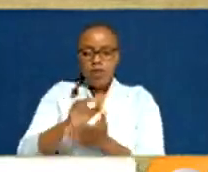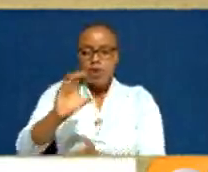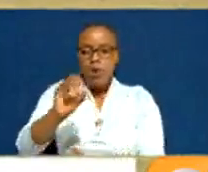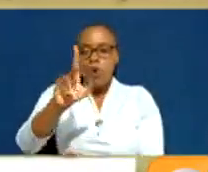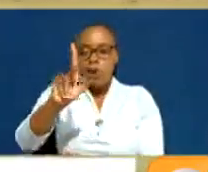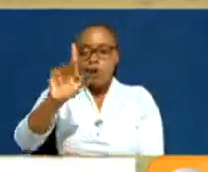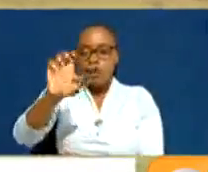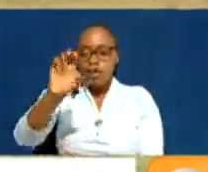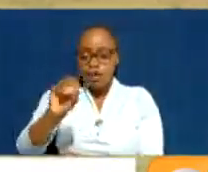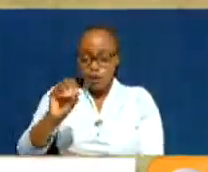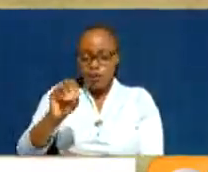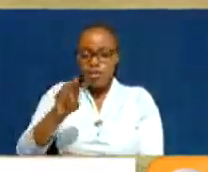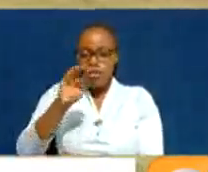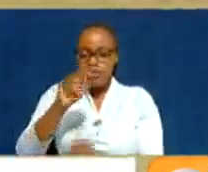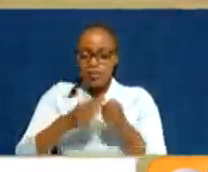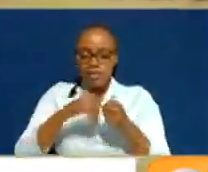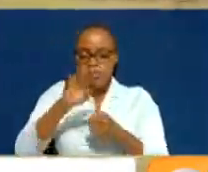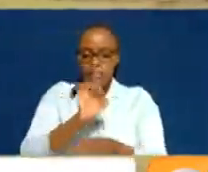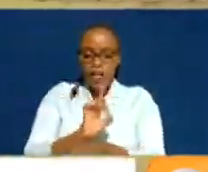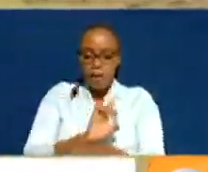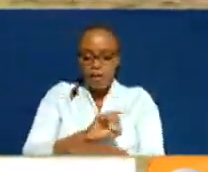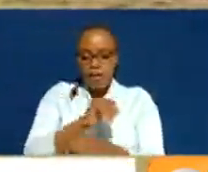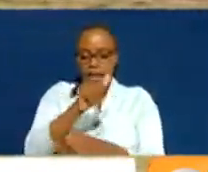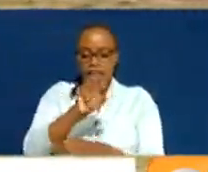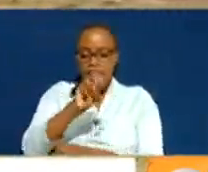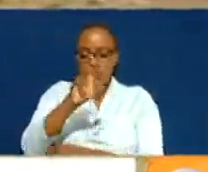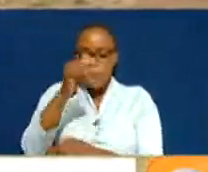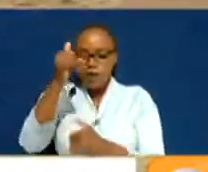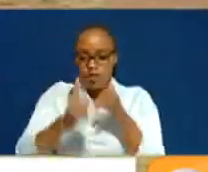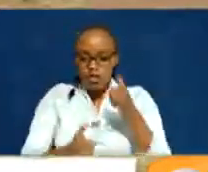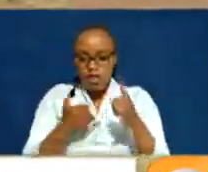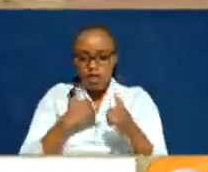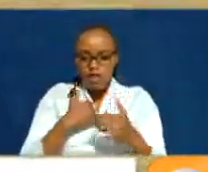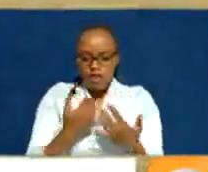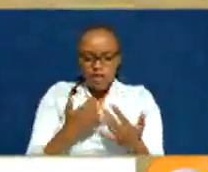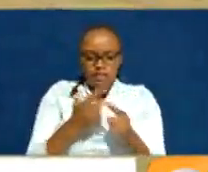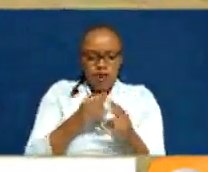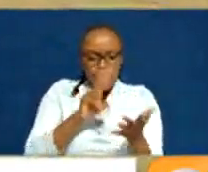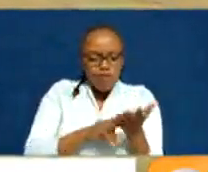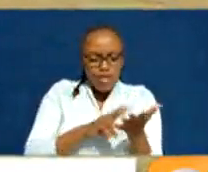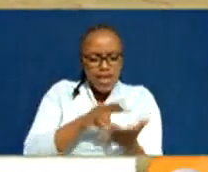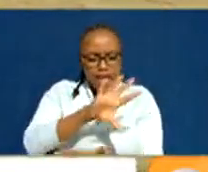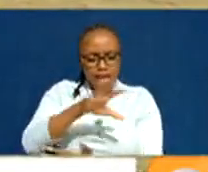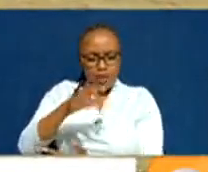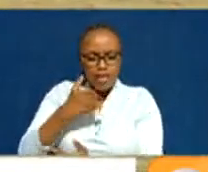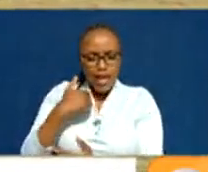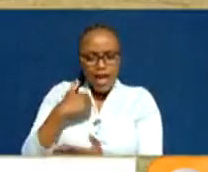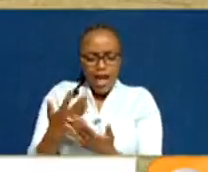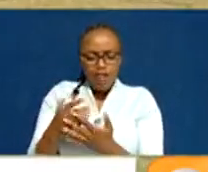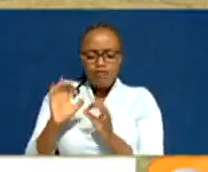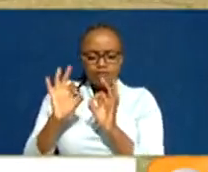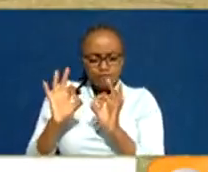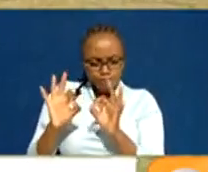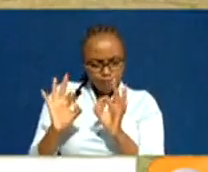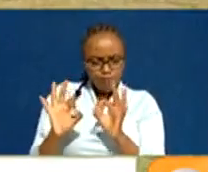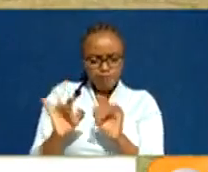in the 64th minute. In another semifinal, Ebwali Secondary School from Vihiga County produced a sterling